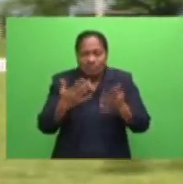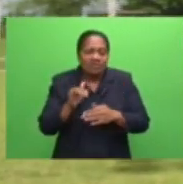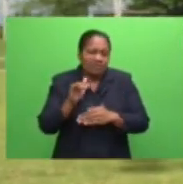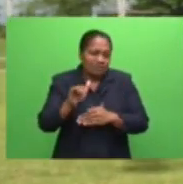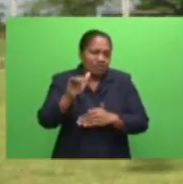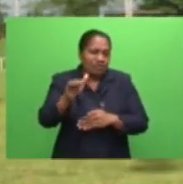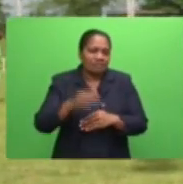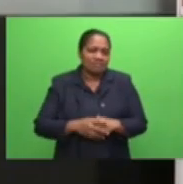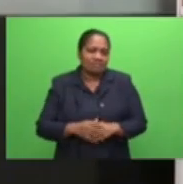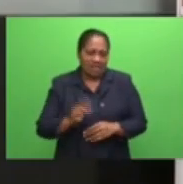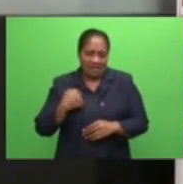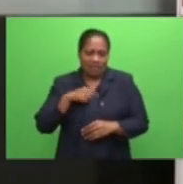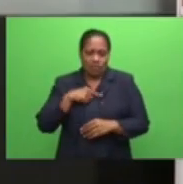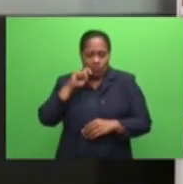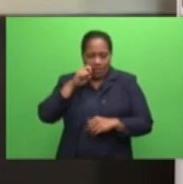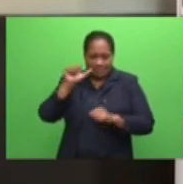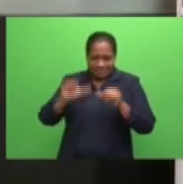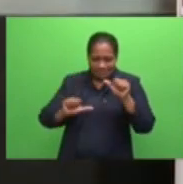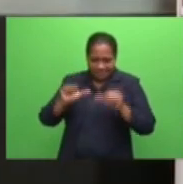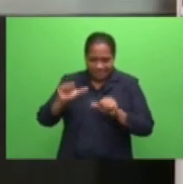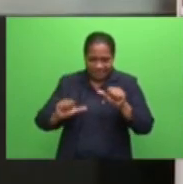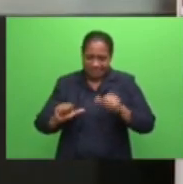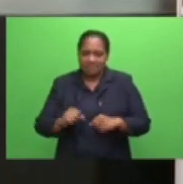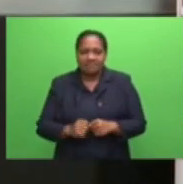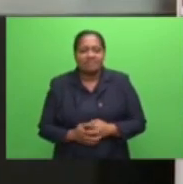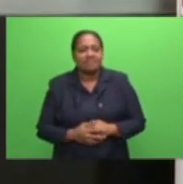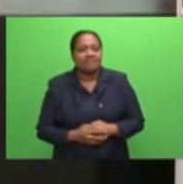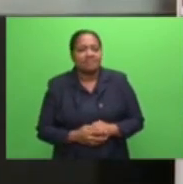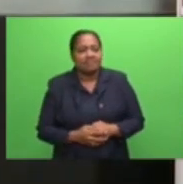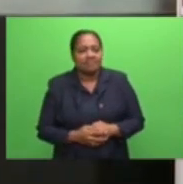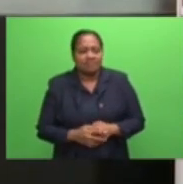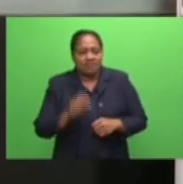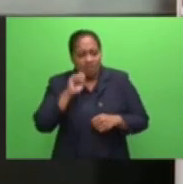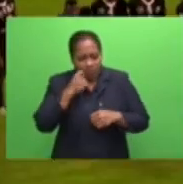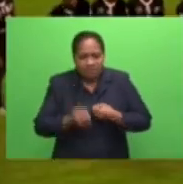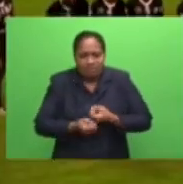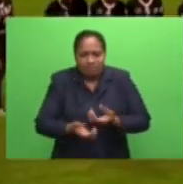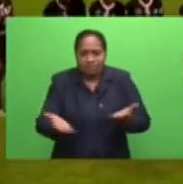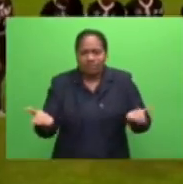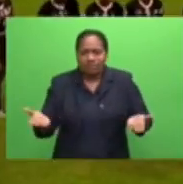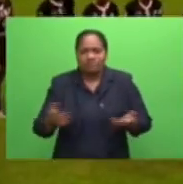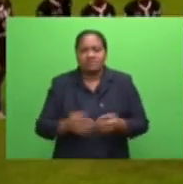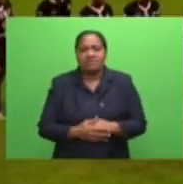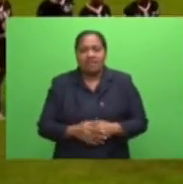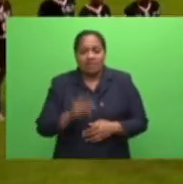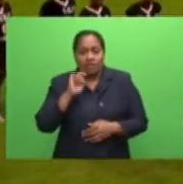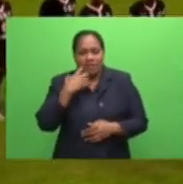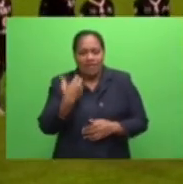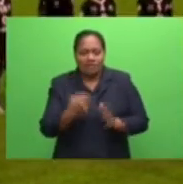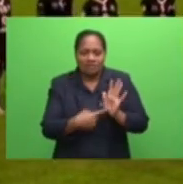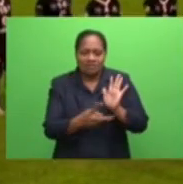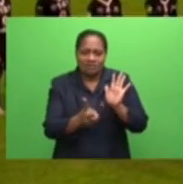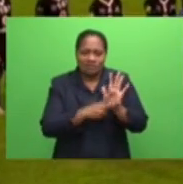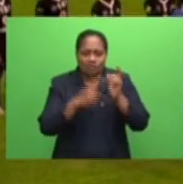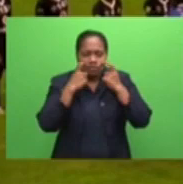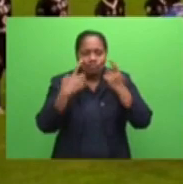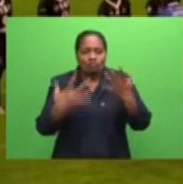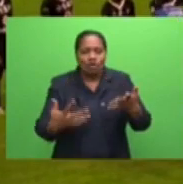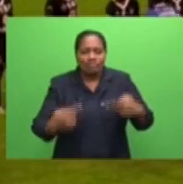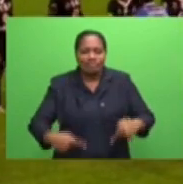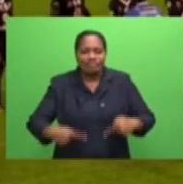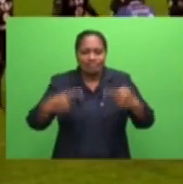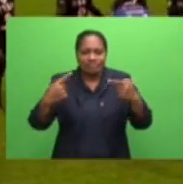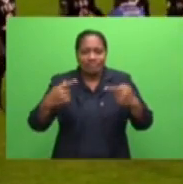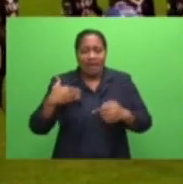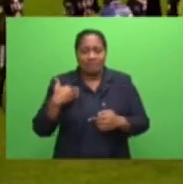putting out tenders that the live tournaments will be shown too. The first live and free VPL match, Navu's